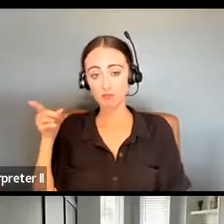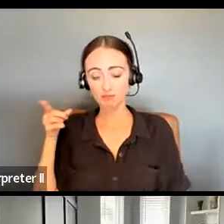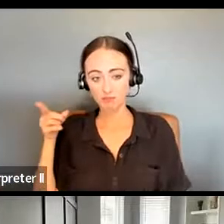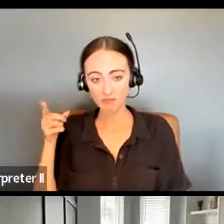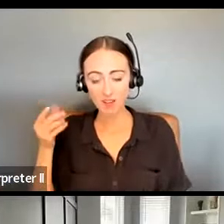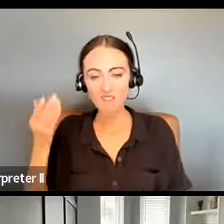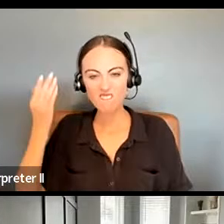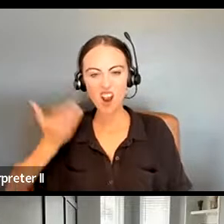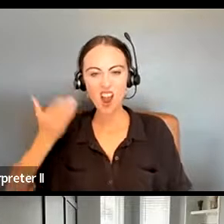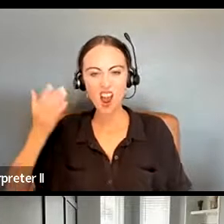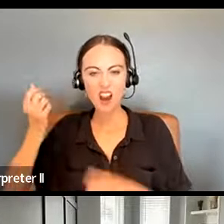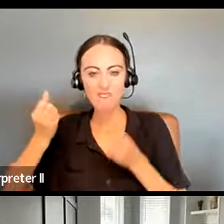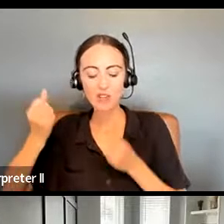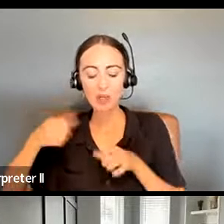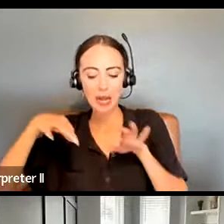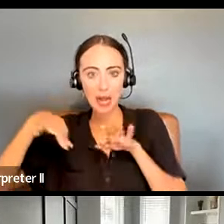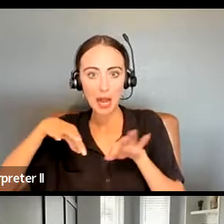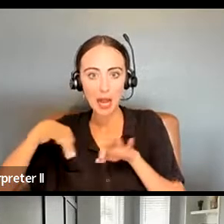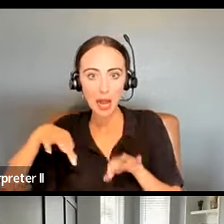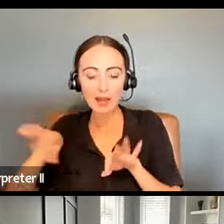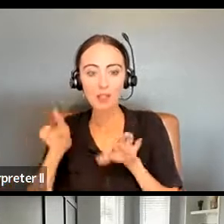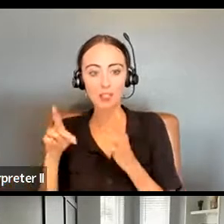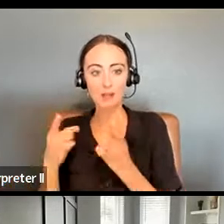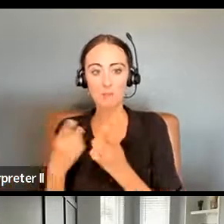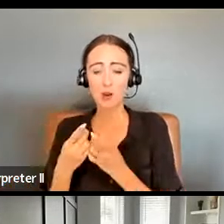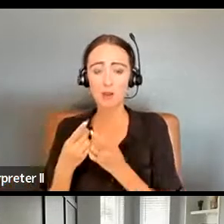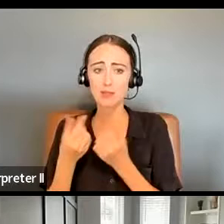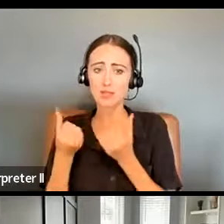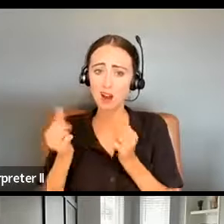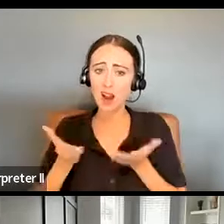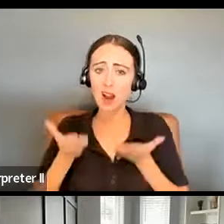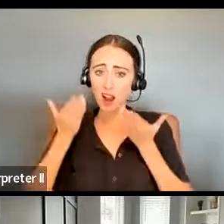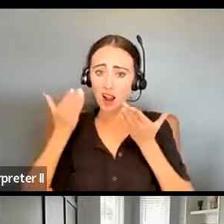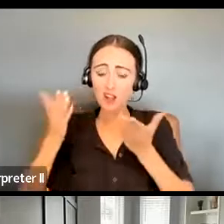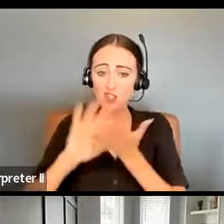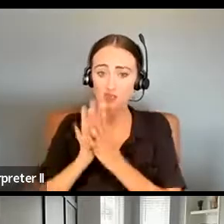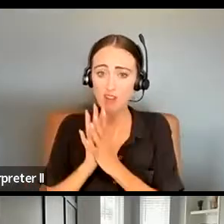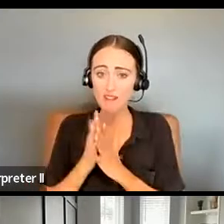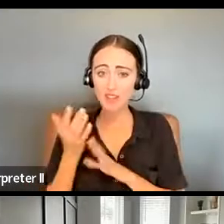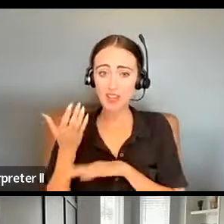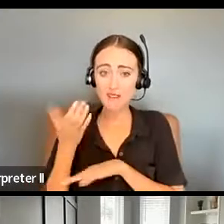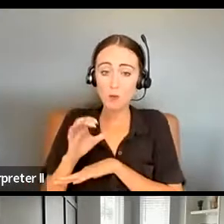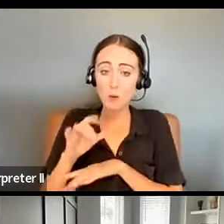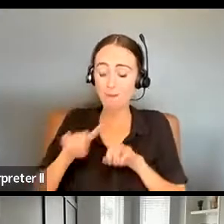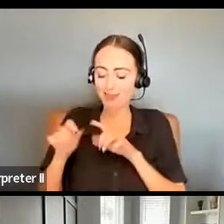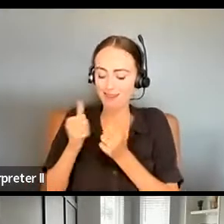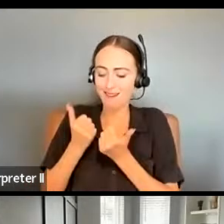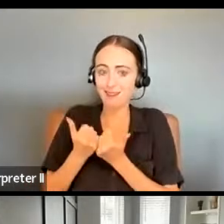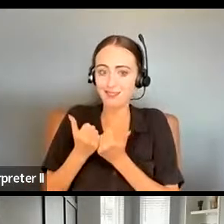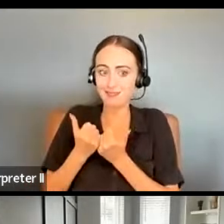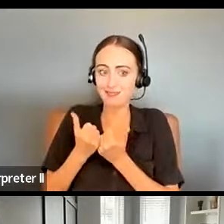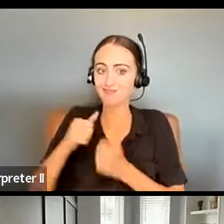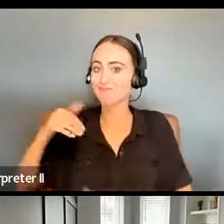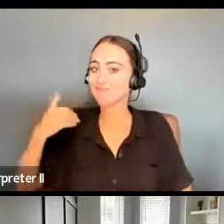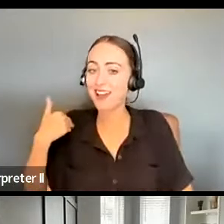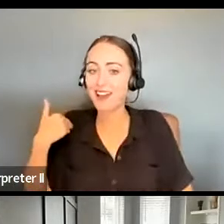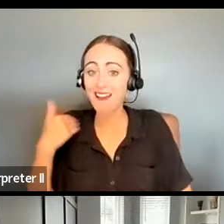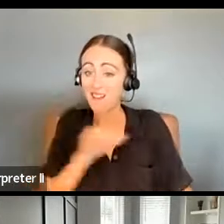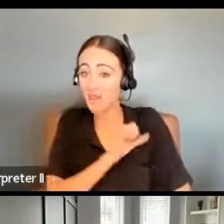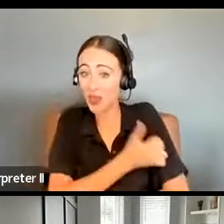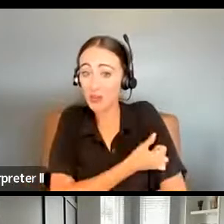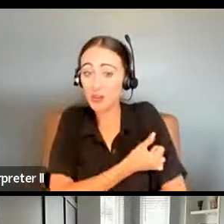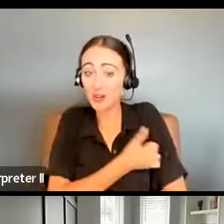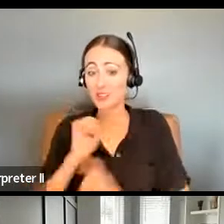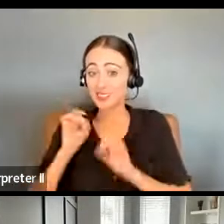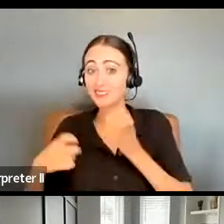and they explained that while the department had been stepping up traffic enforcement, the agency did not actually have statutory authority to issue citations